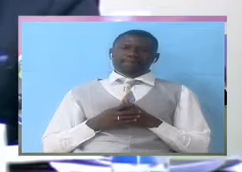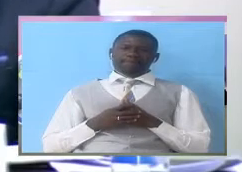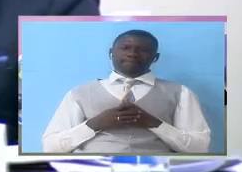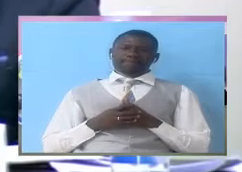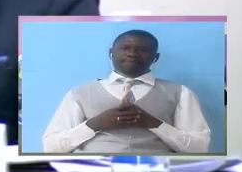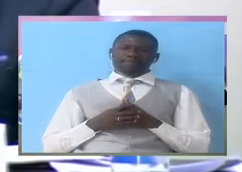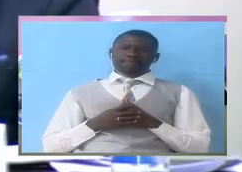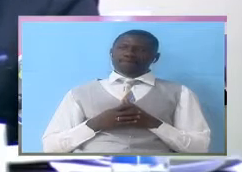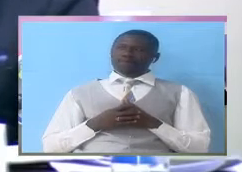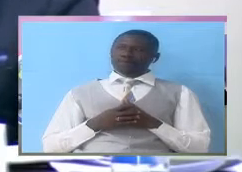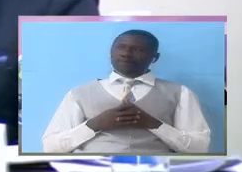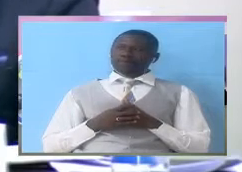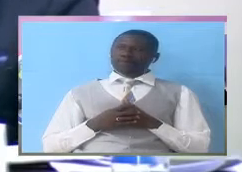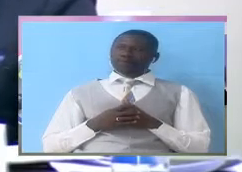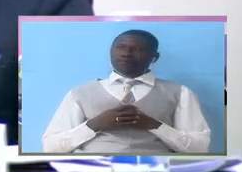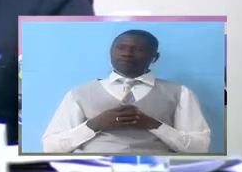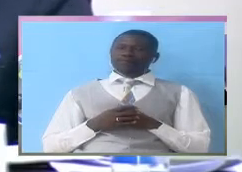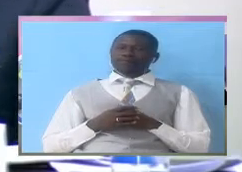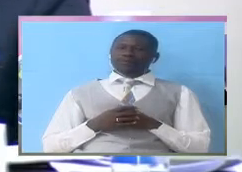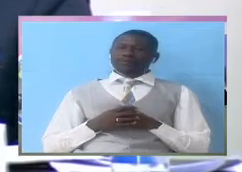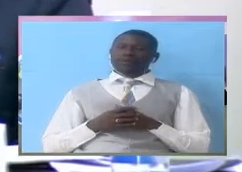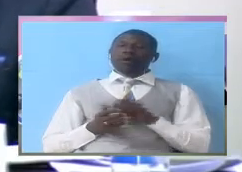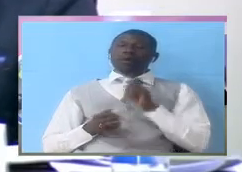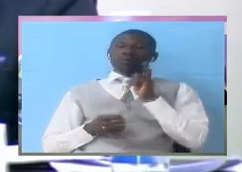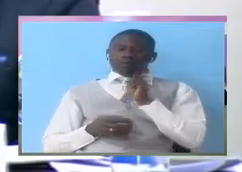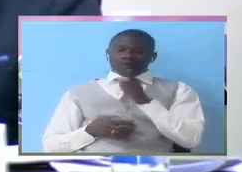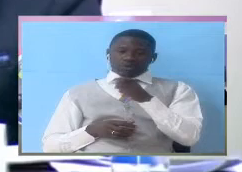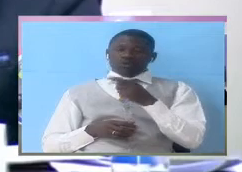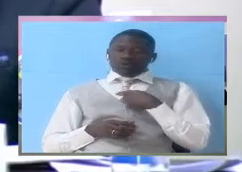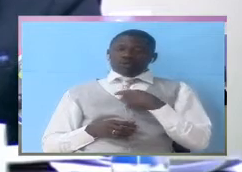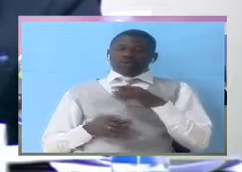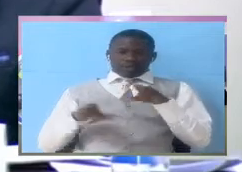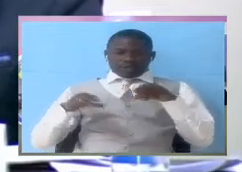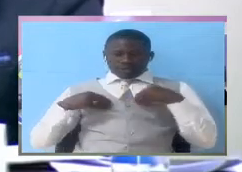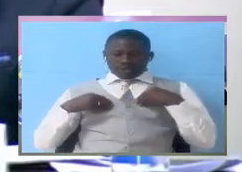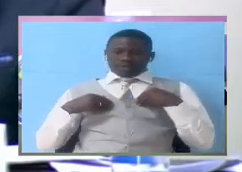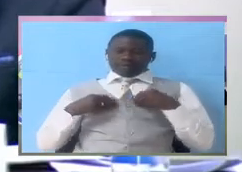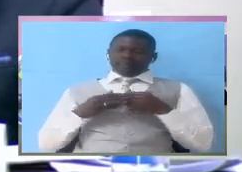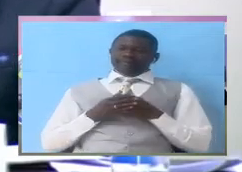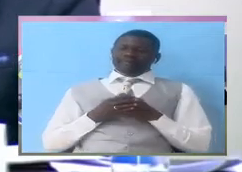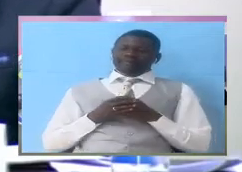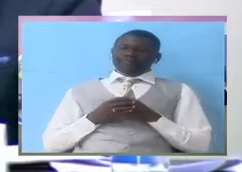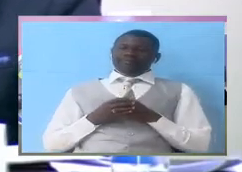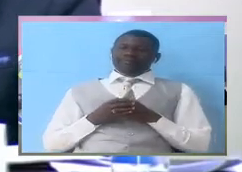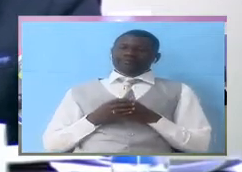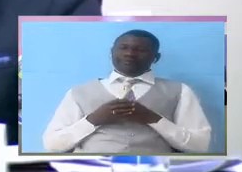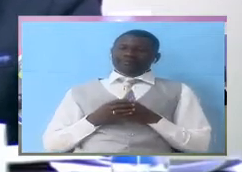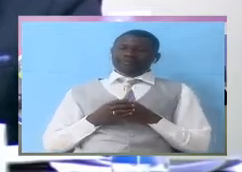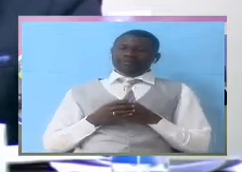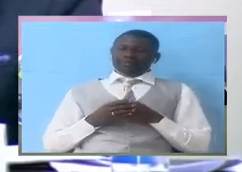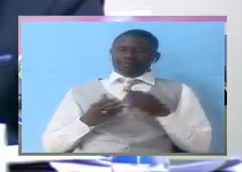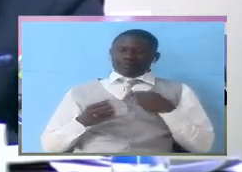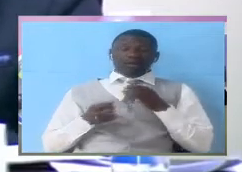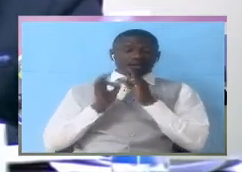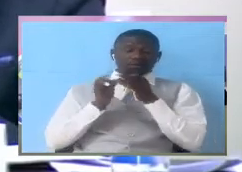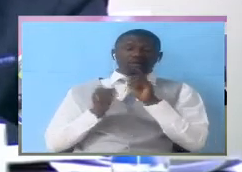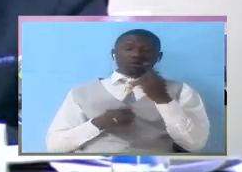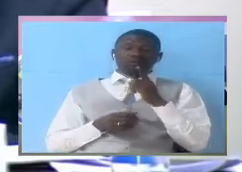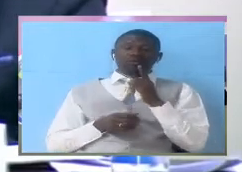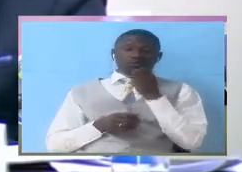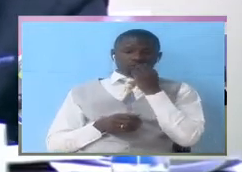But you would admit, well, I would deduce from what you've just said that there